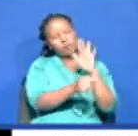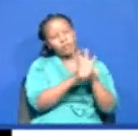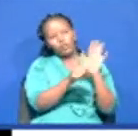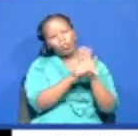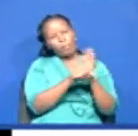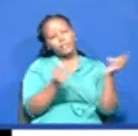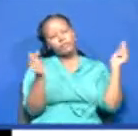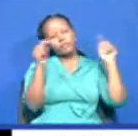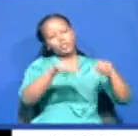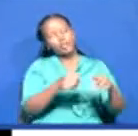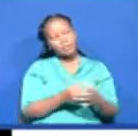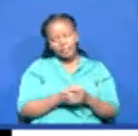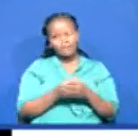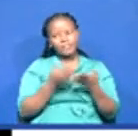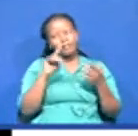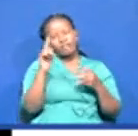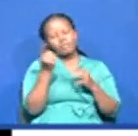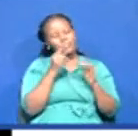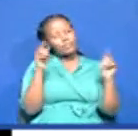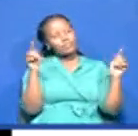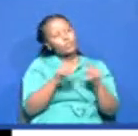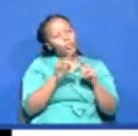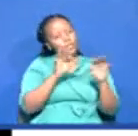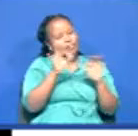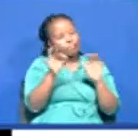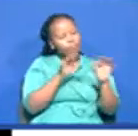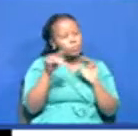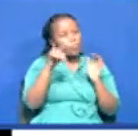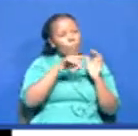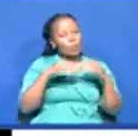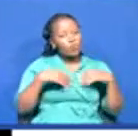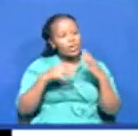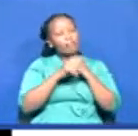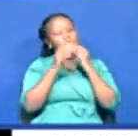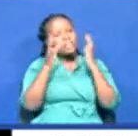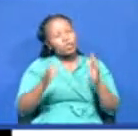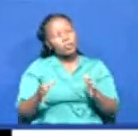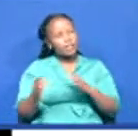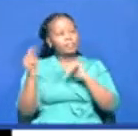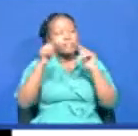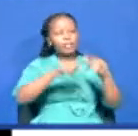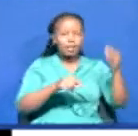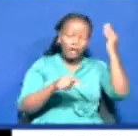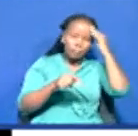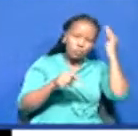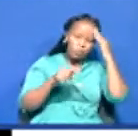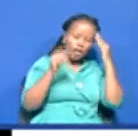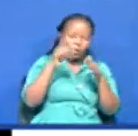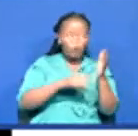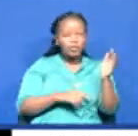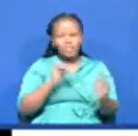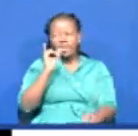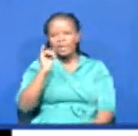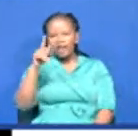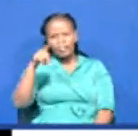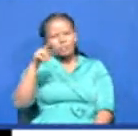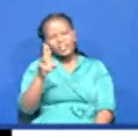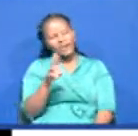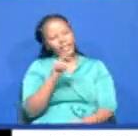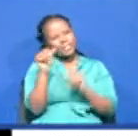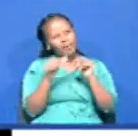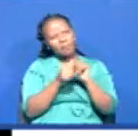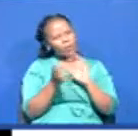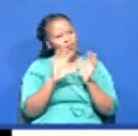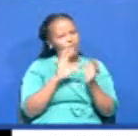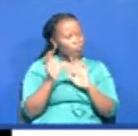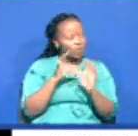a brief overview, we are having stakeholders here. They've come to learn what the IPR recordation is all about. But first things first, how will